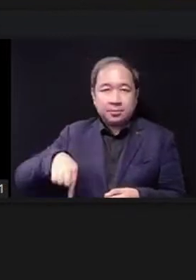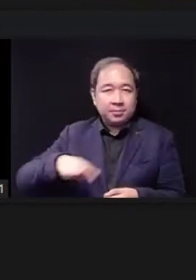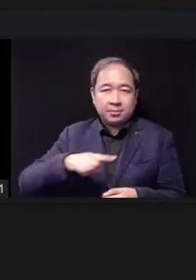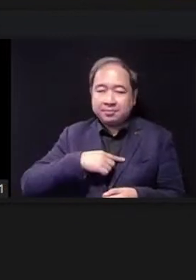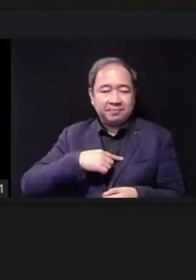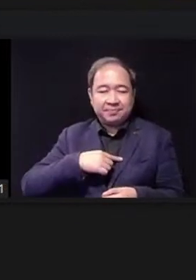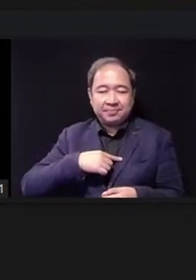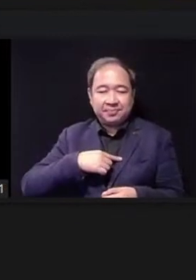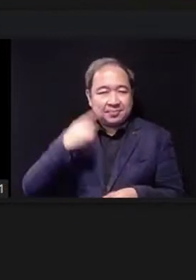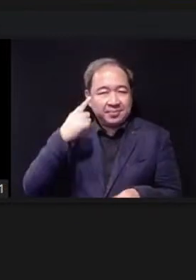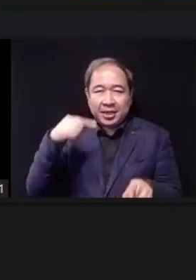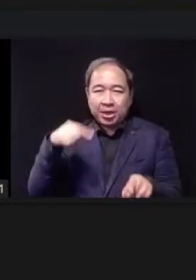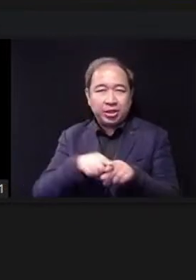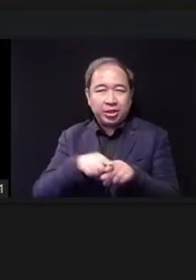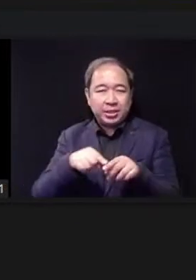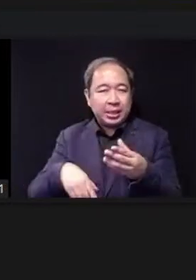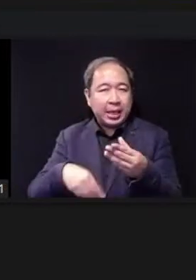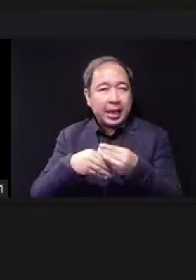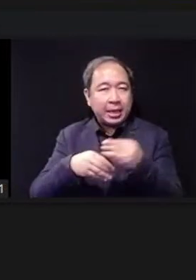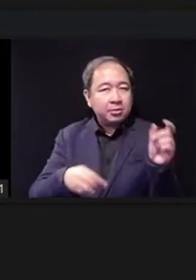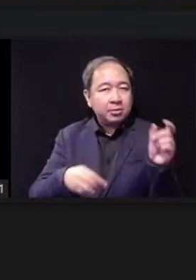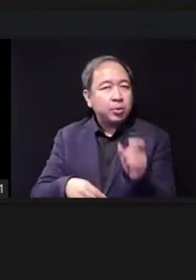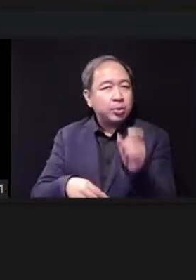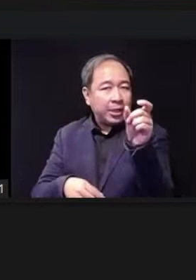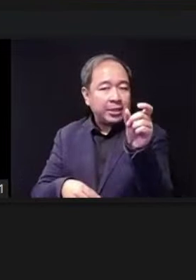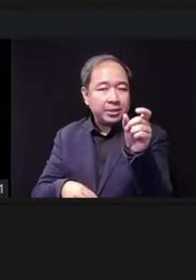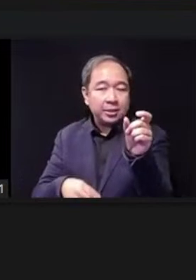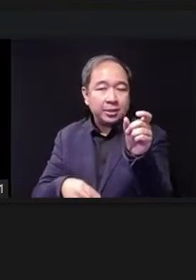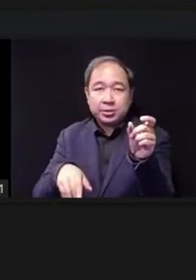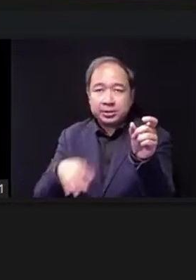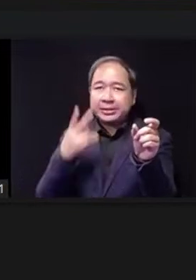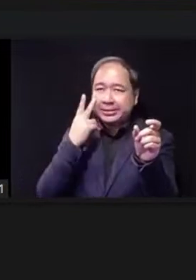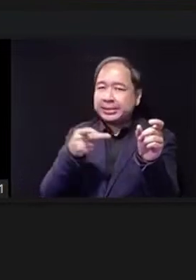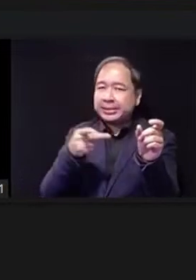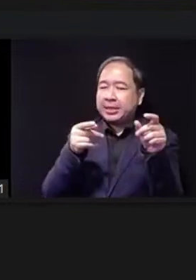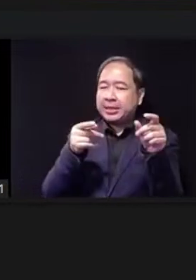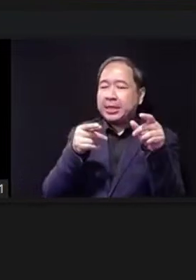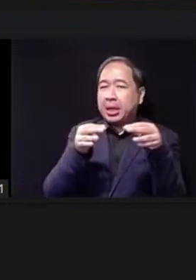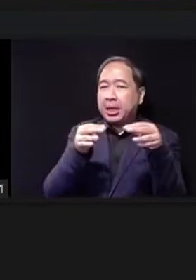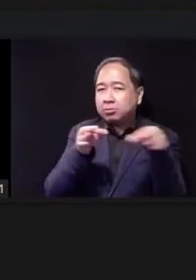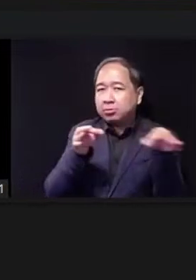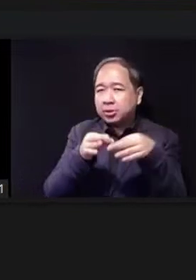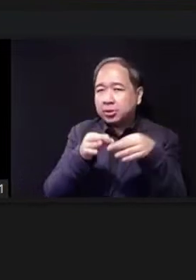this addition here, particularly because we've seen this formulation, as my colleague